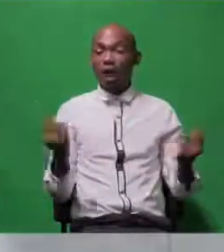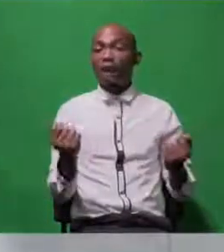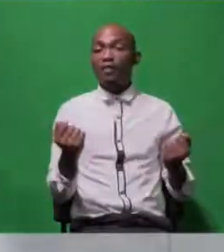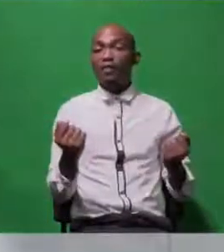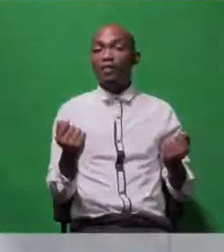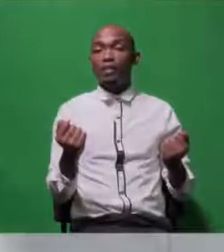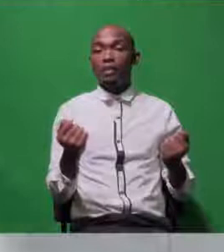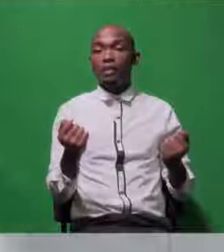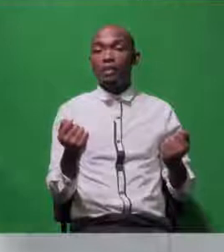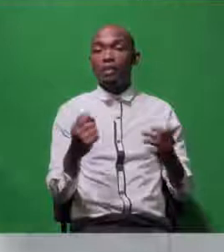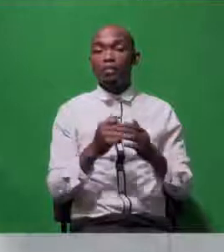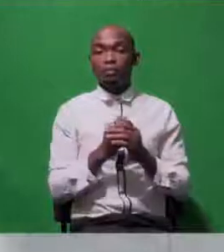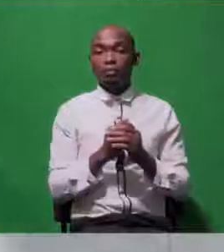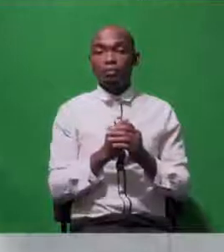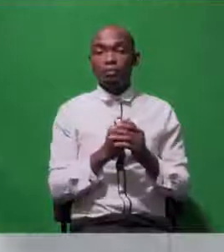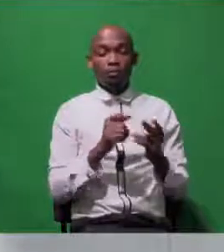Colonial health